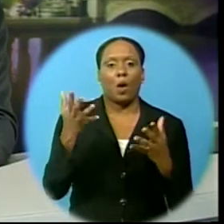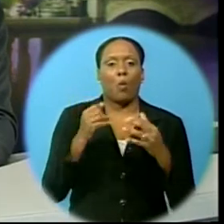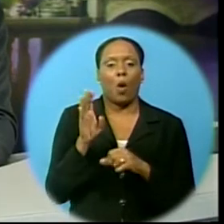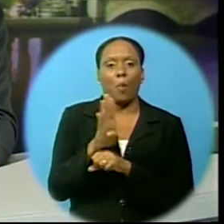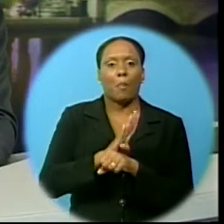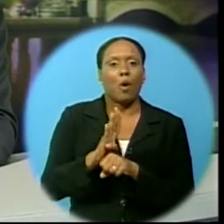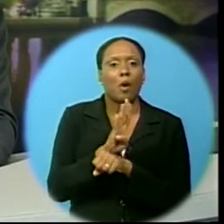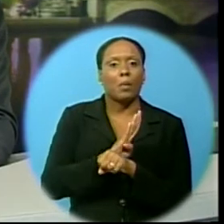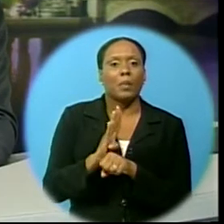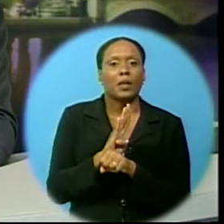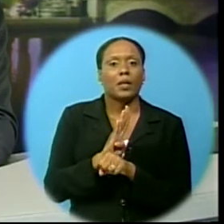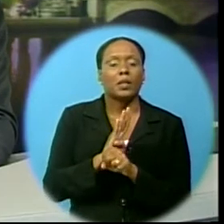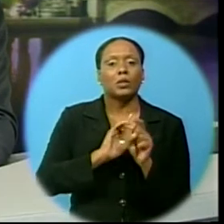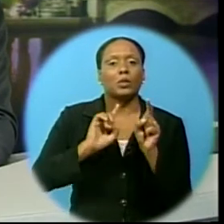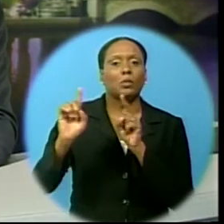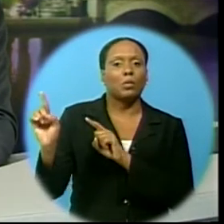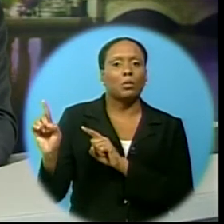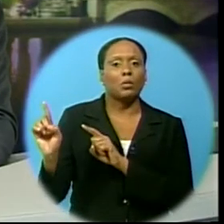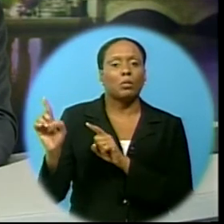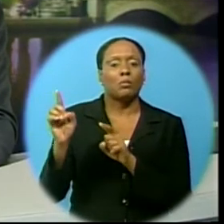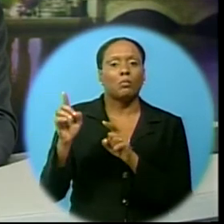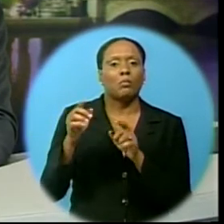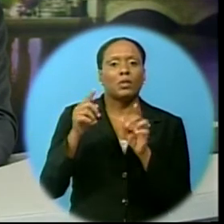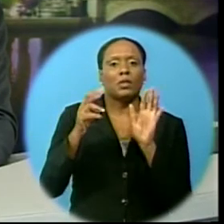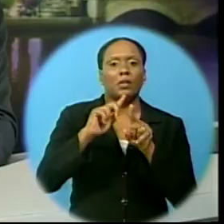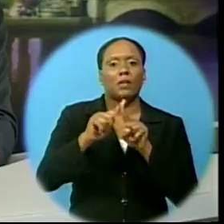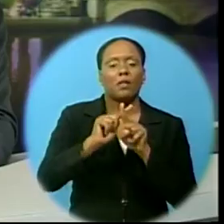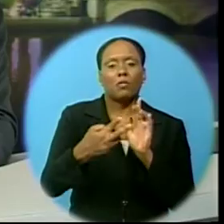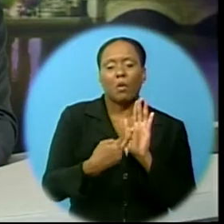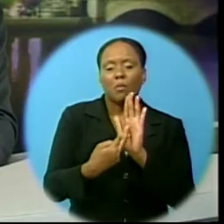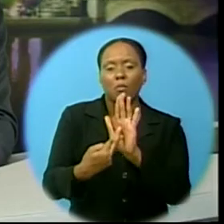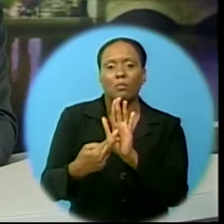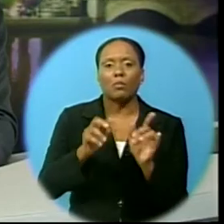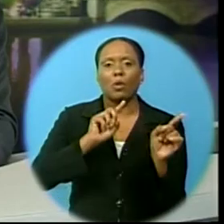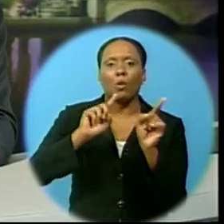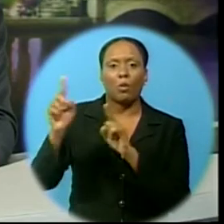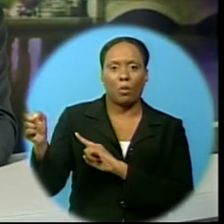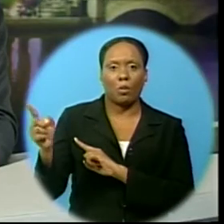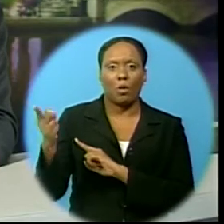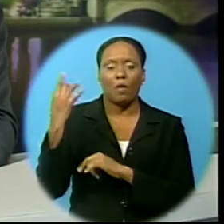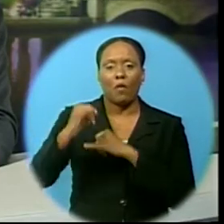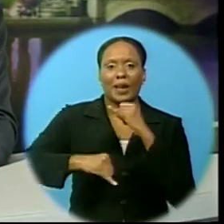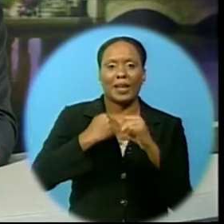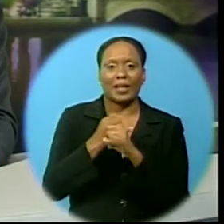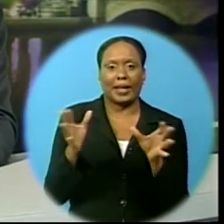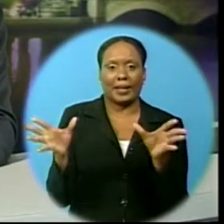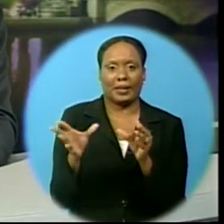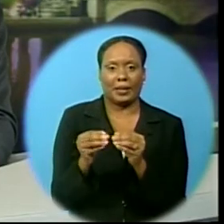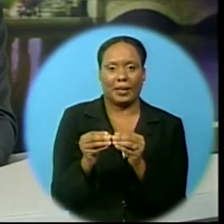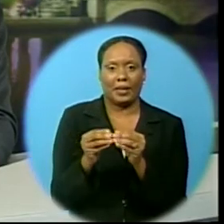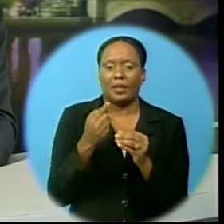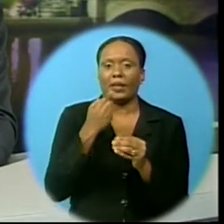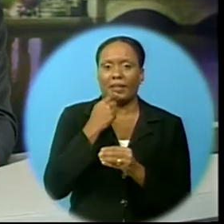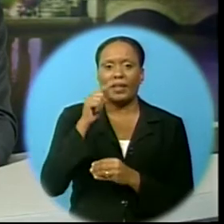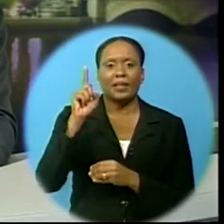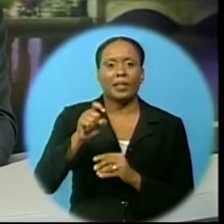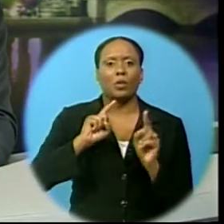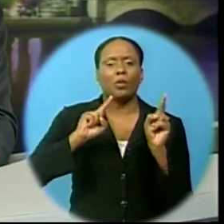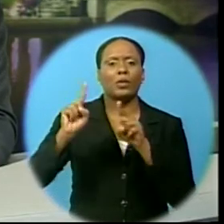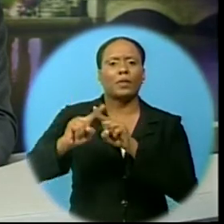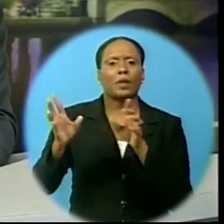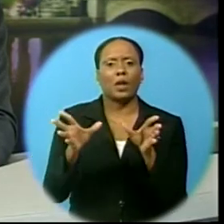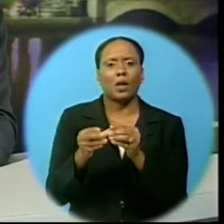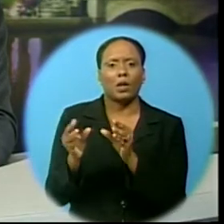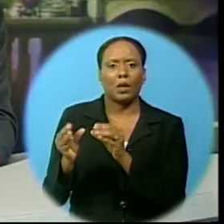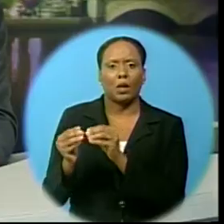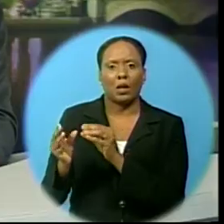conferences. Dr. Dennis Lowe says the ministry has sourced millions of dollars in grant funding, which has enabled it to attend such conferences